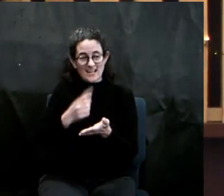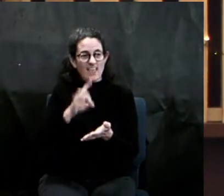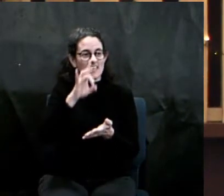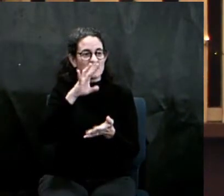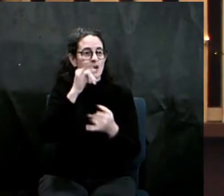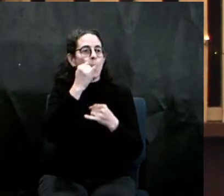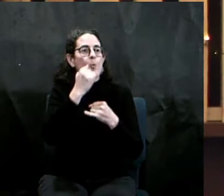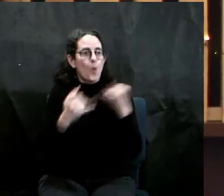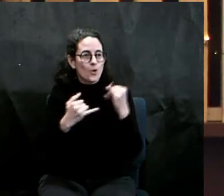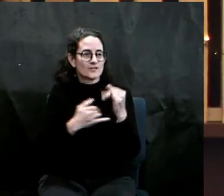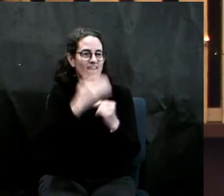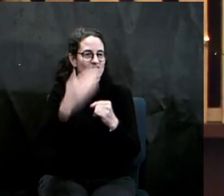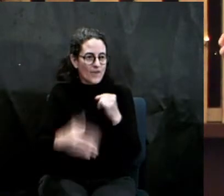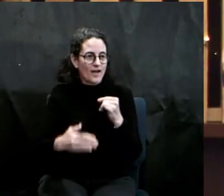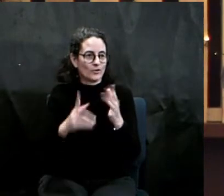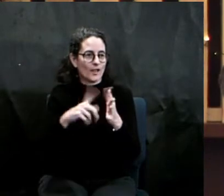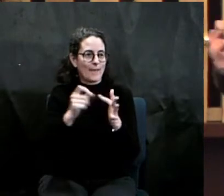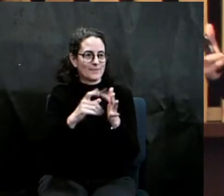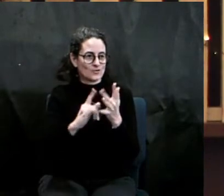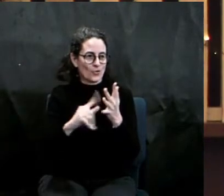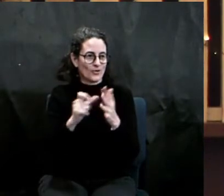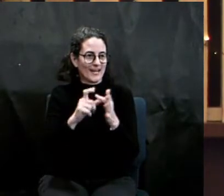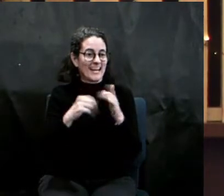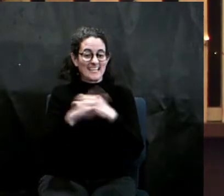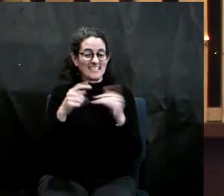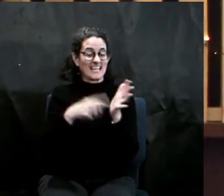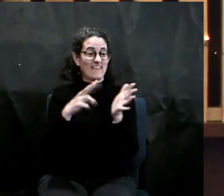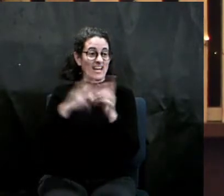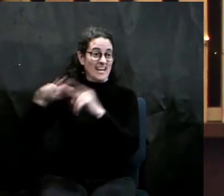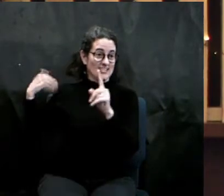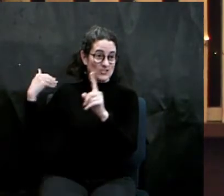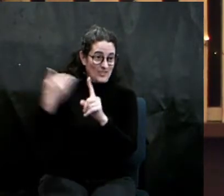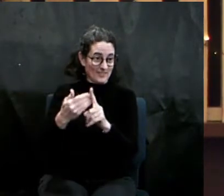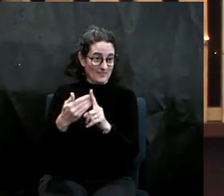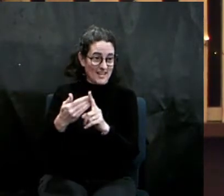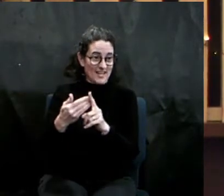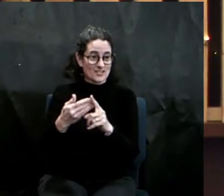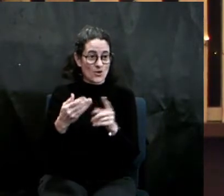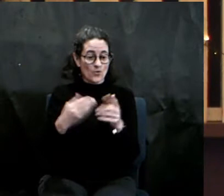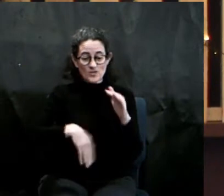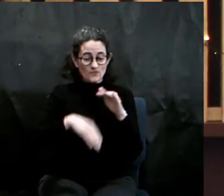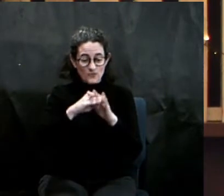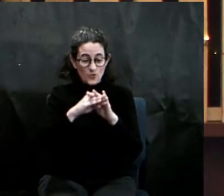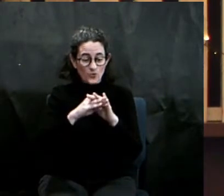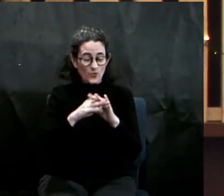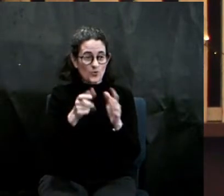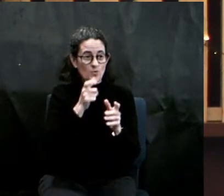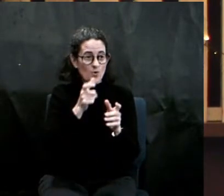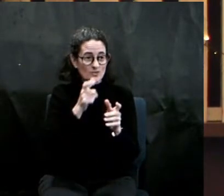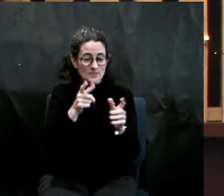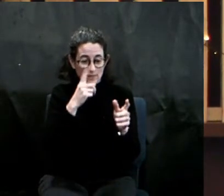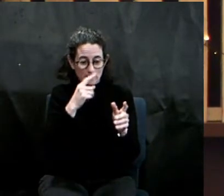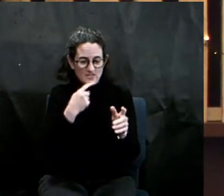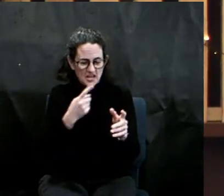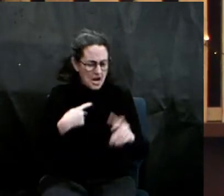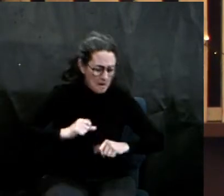TV history. And so the article was full of quotes from outraged fans, furious about the final